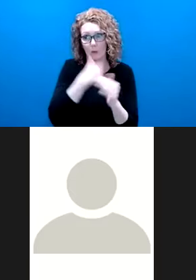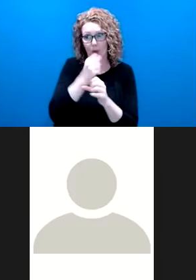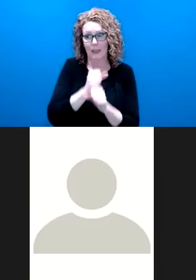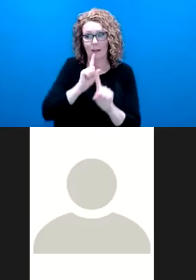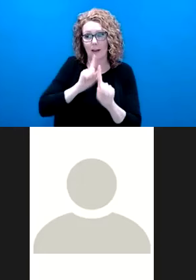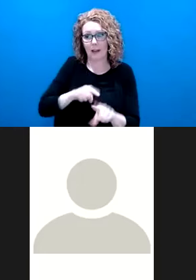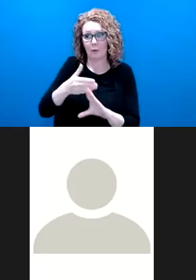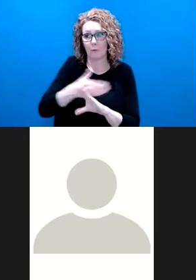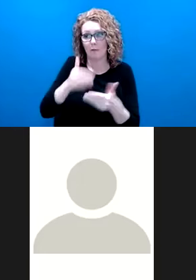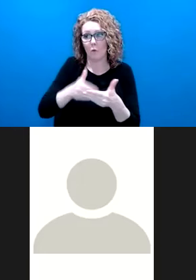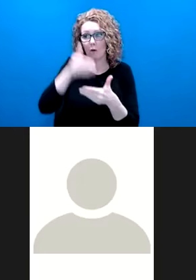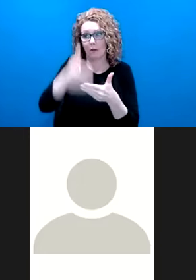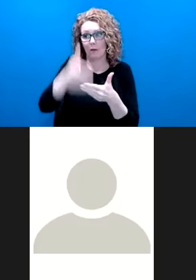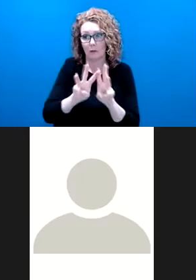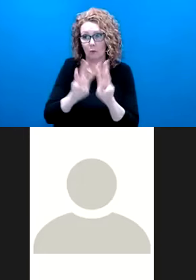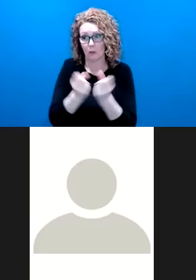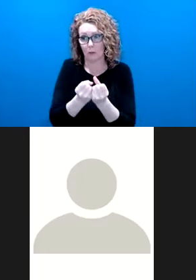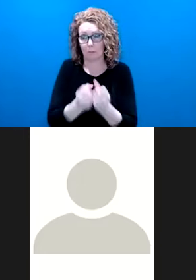work on that.